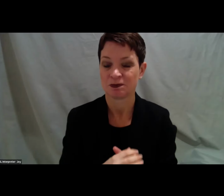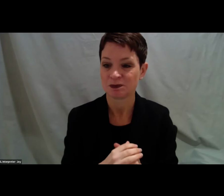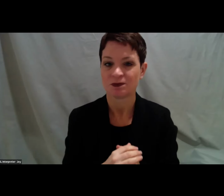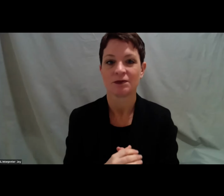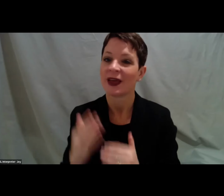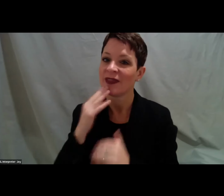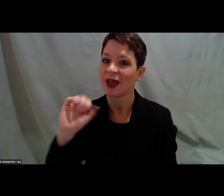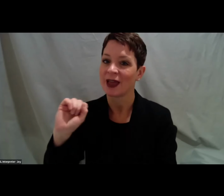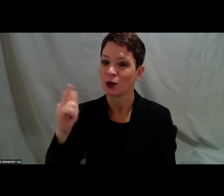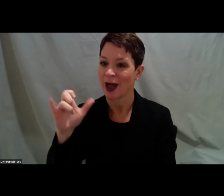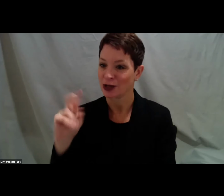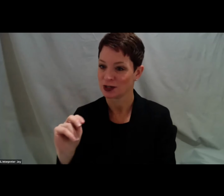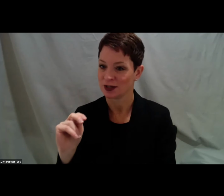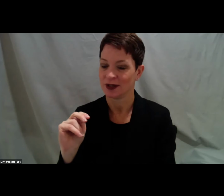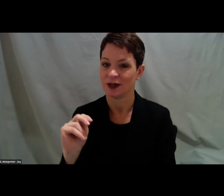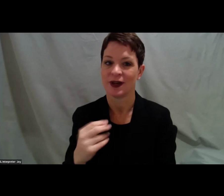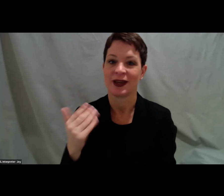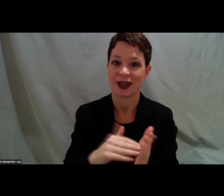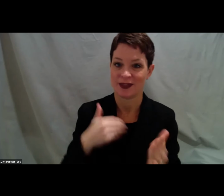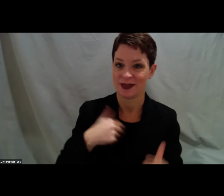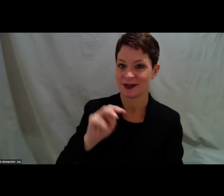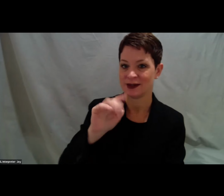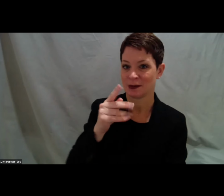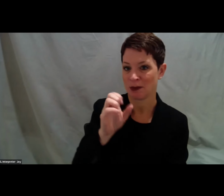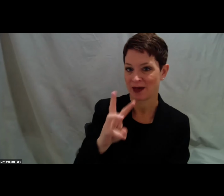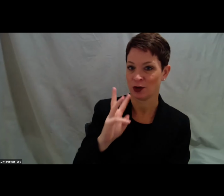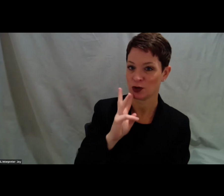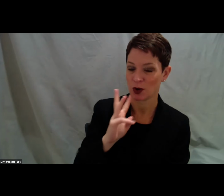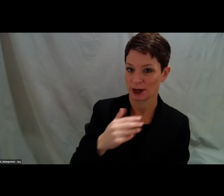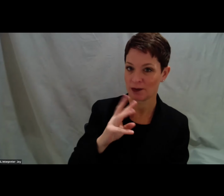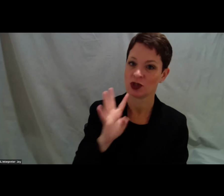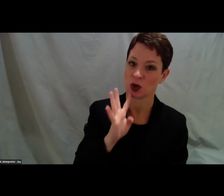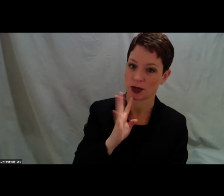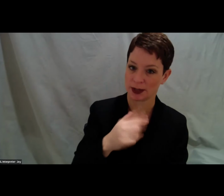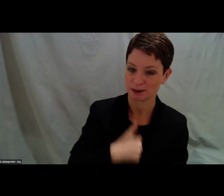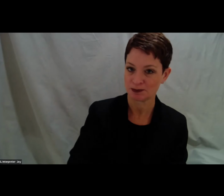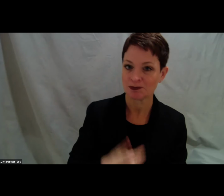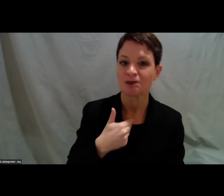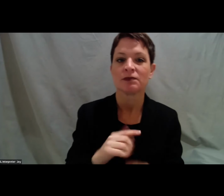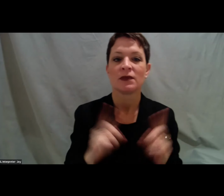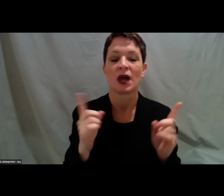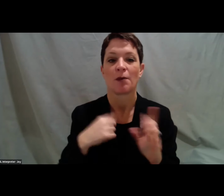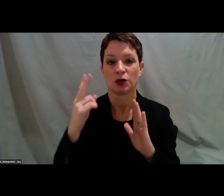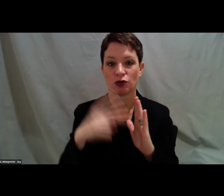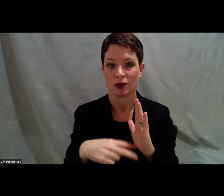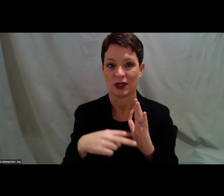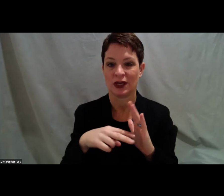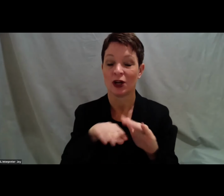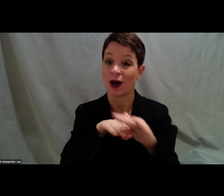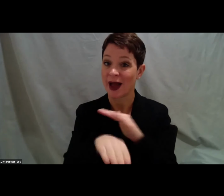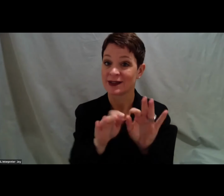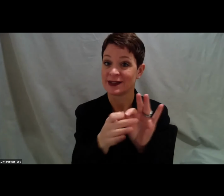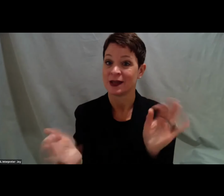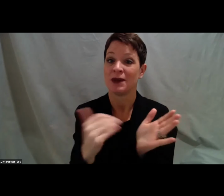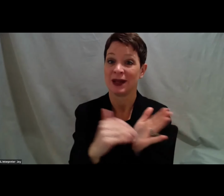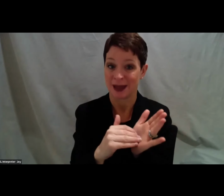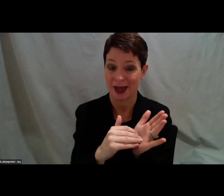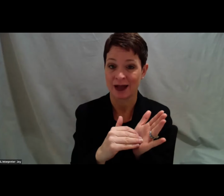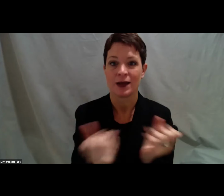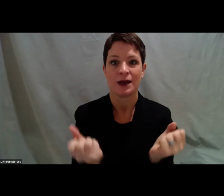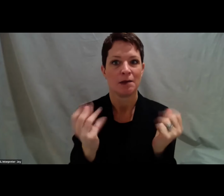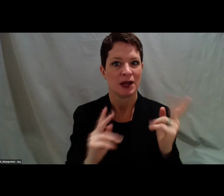Thanks, Ashlyn. And again, this is Matthew. I'm going to read our access statement one more time. We've had a